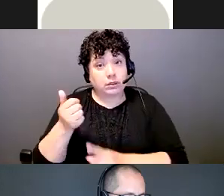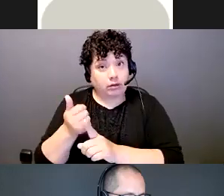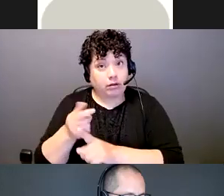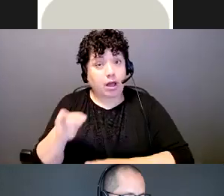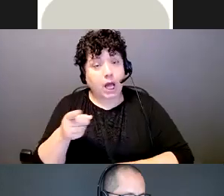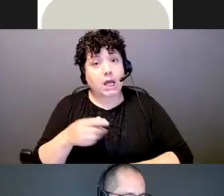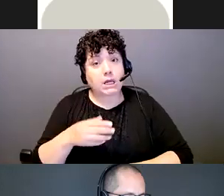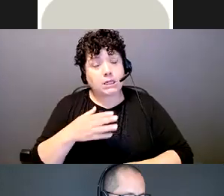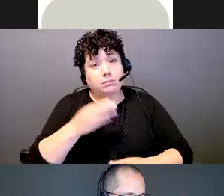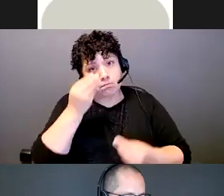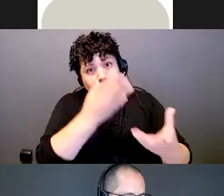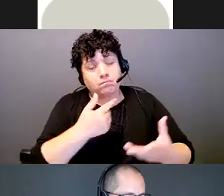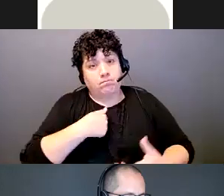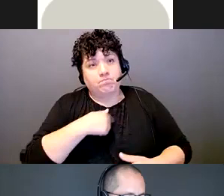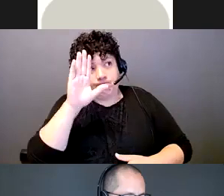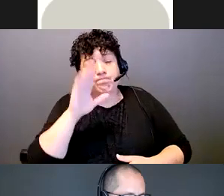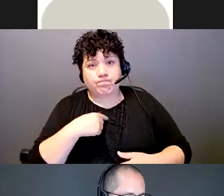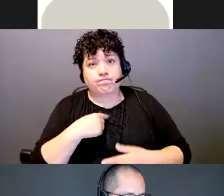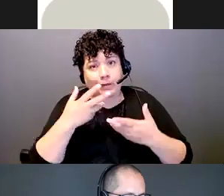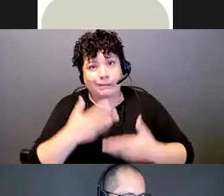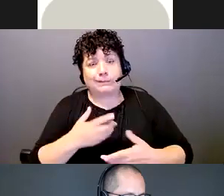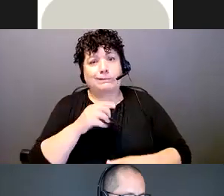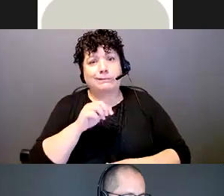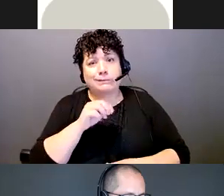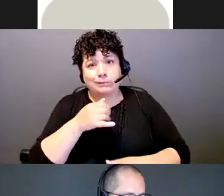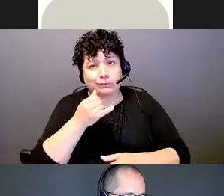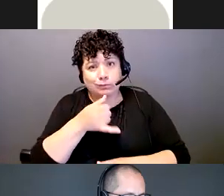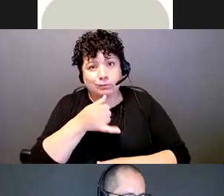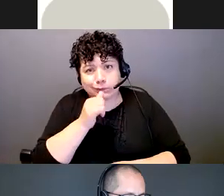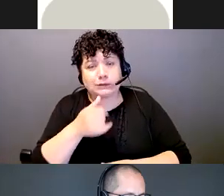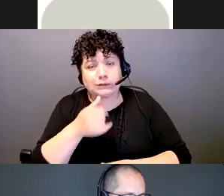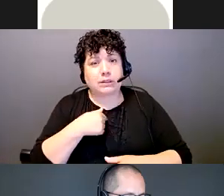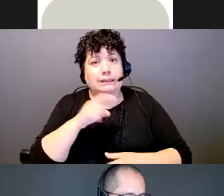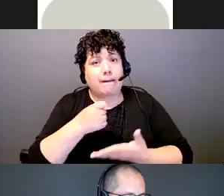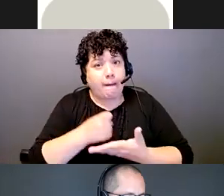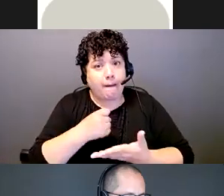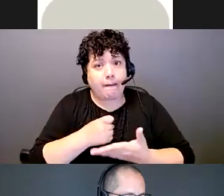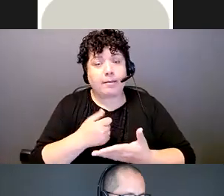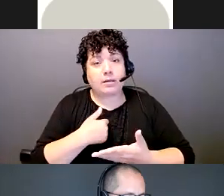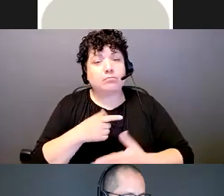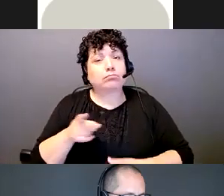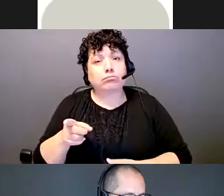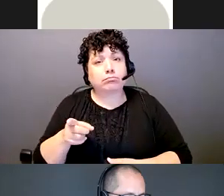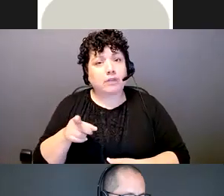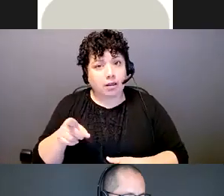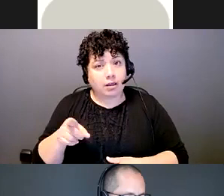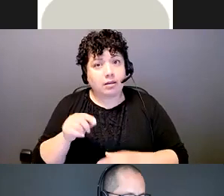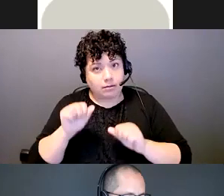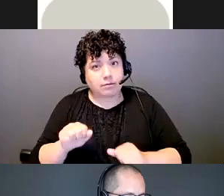problem in order to get help. They don't have to admit to a problem in order to make meaningful